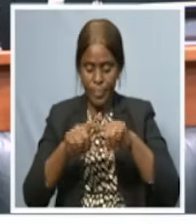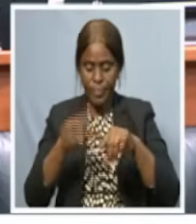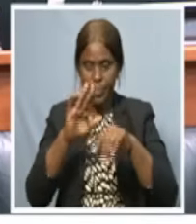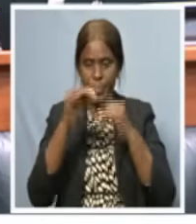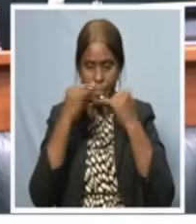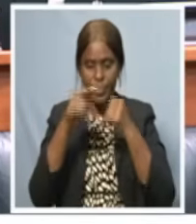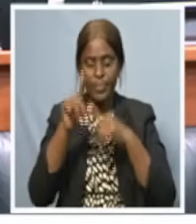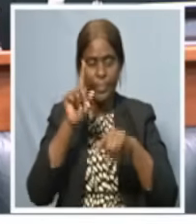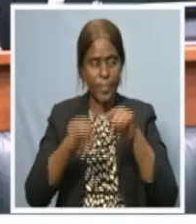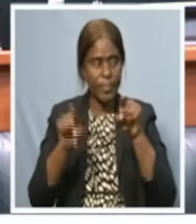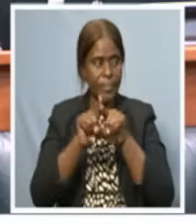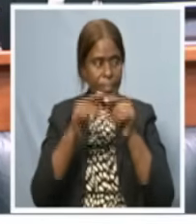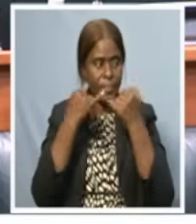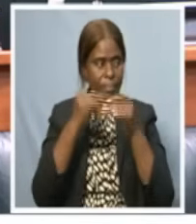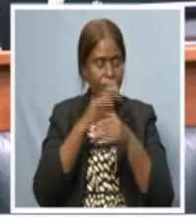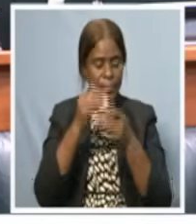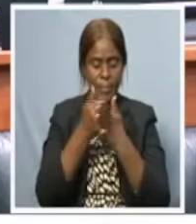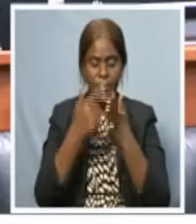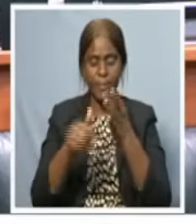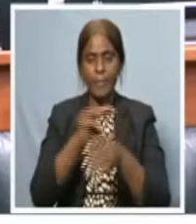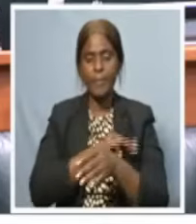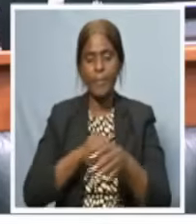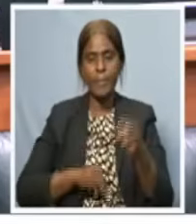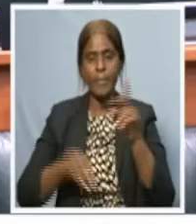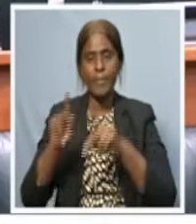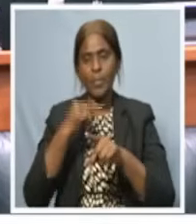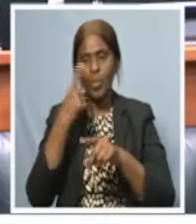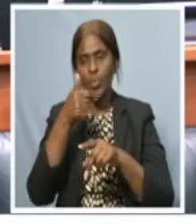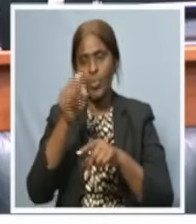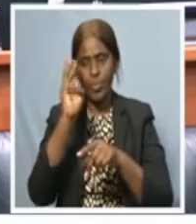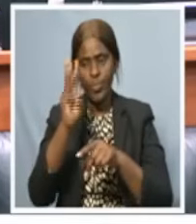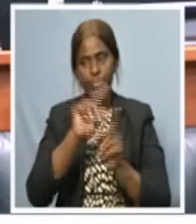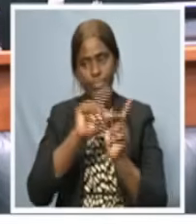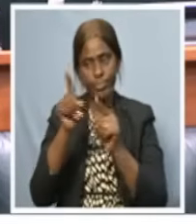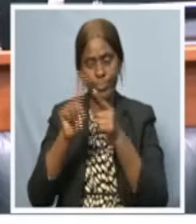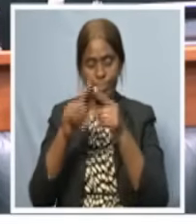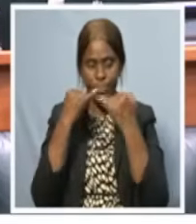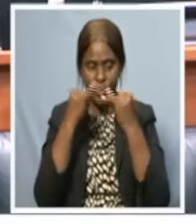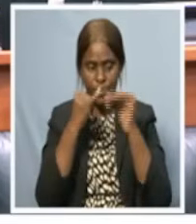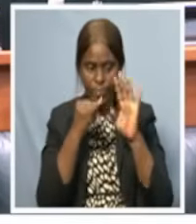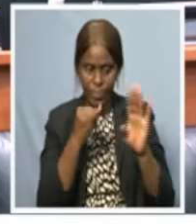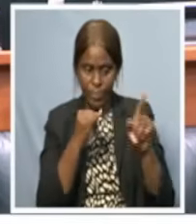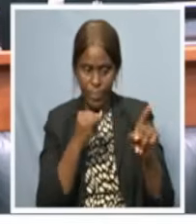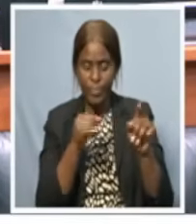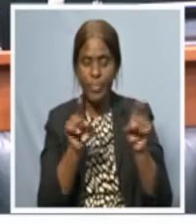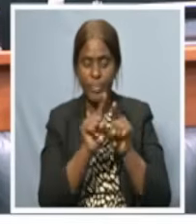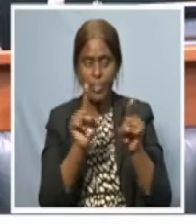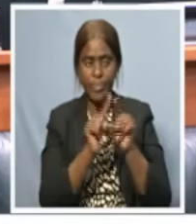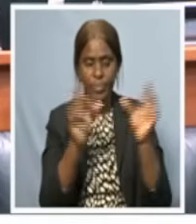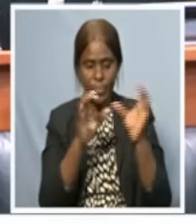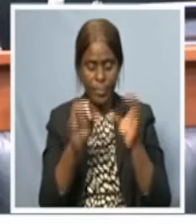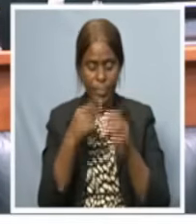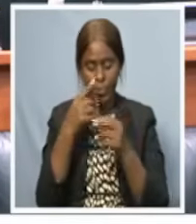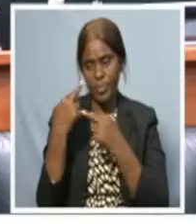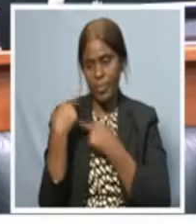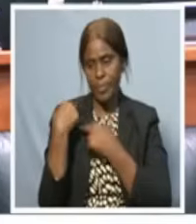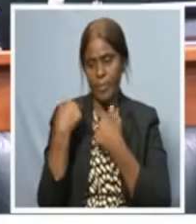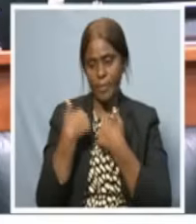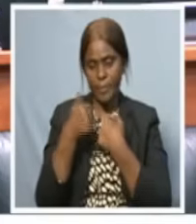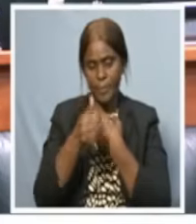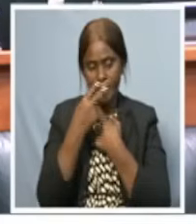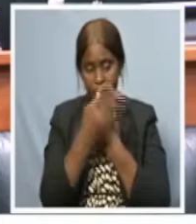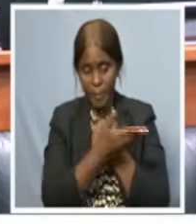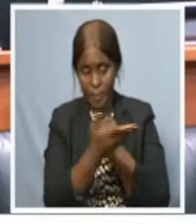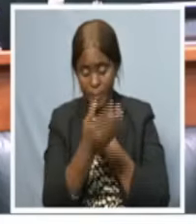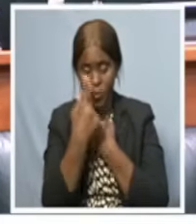database, you can't tell them, all the members of the public. You go to the data. There are committees that look at this. They look